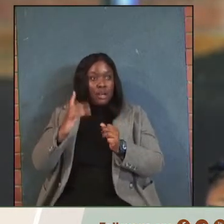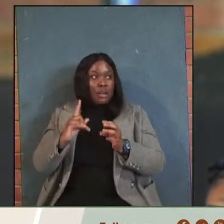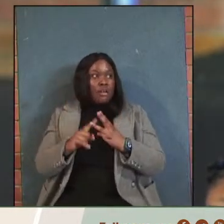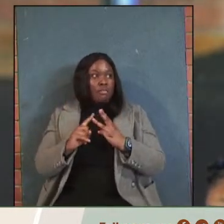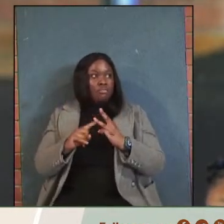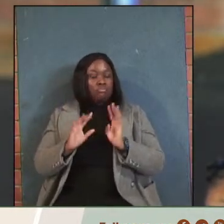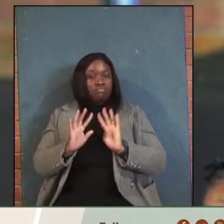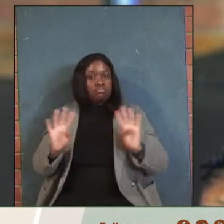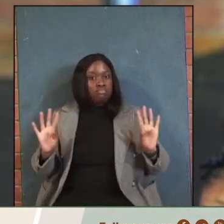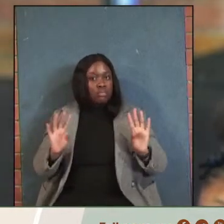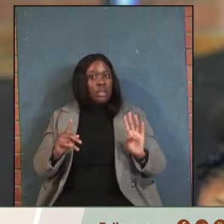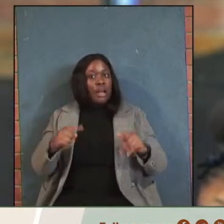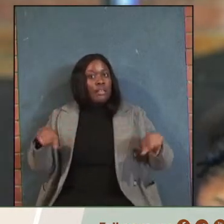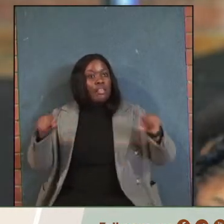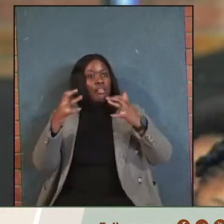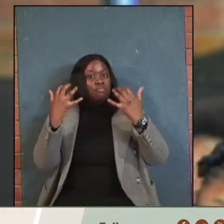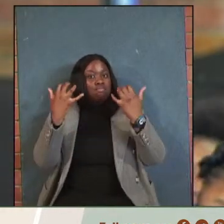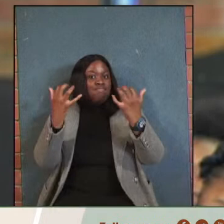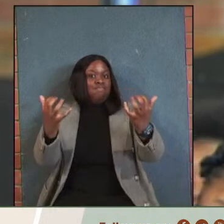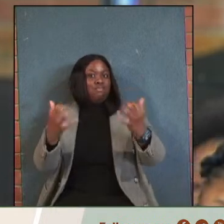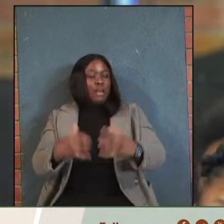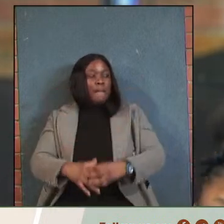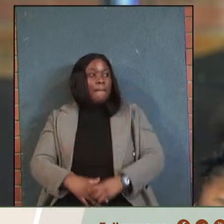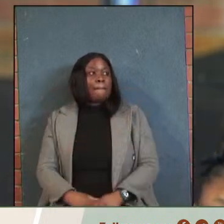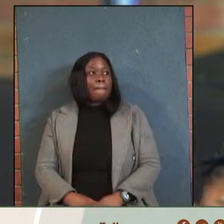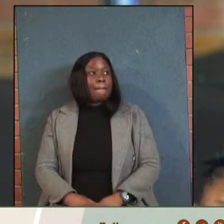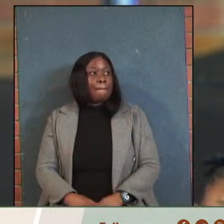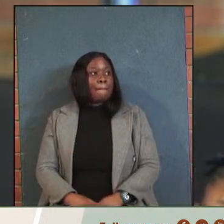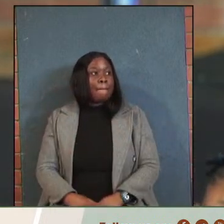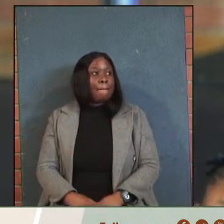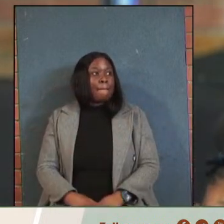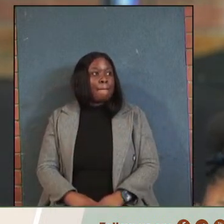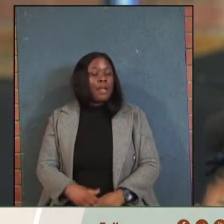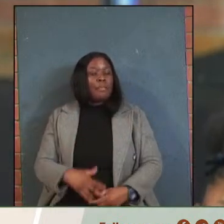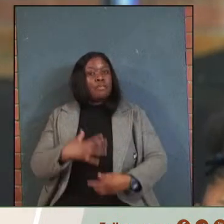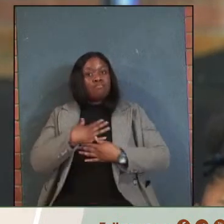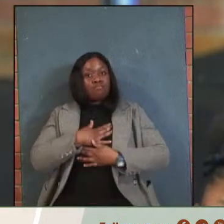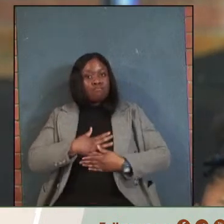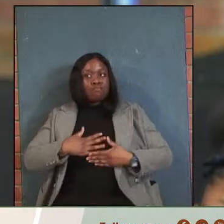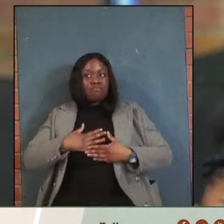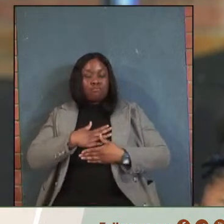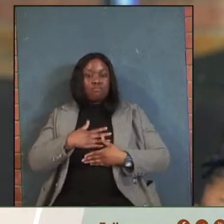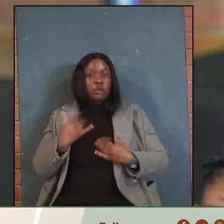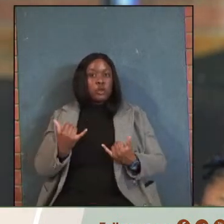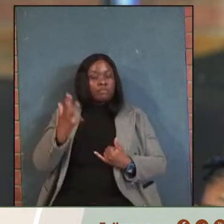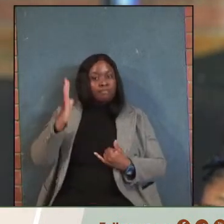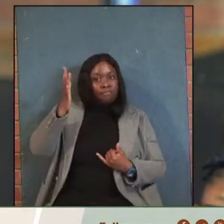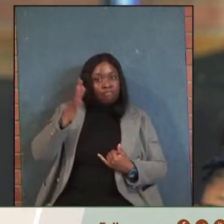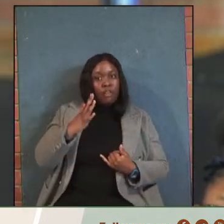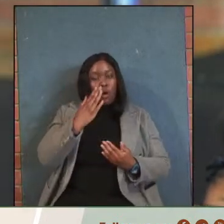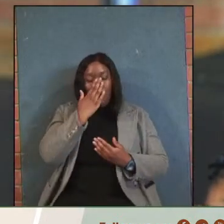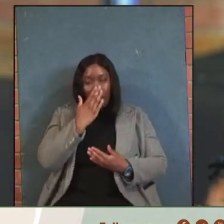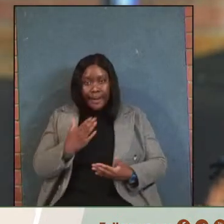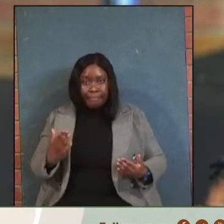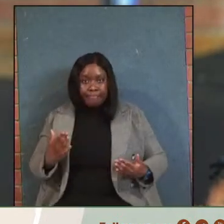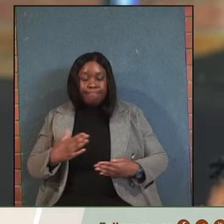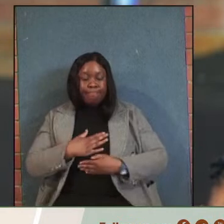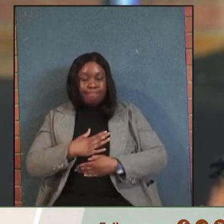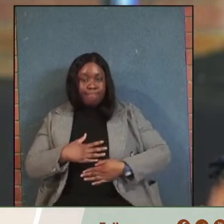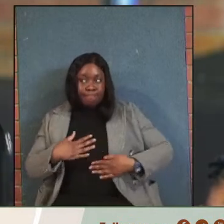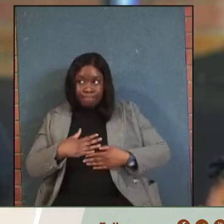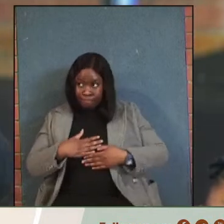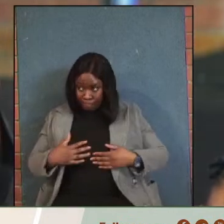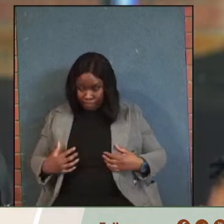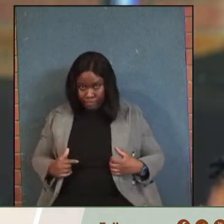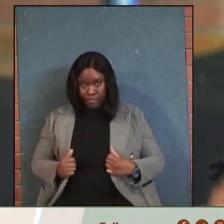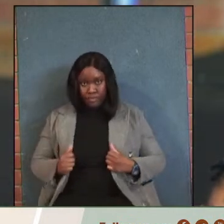large. It is not just an honor, but a great privilege to address the House today. We as a commission have elaborated on